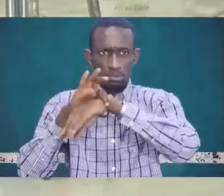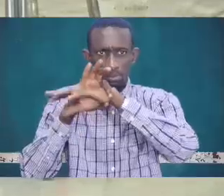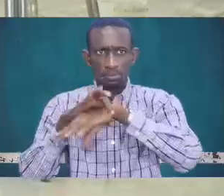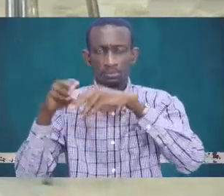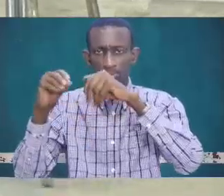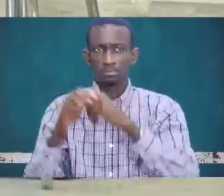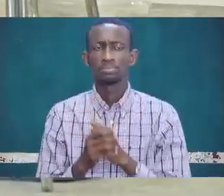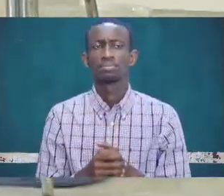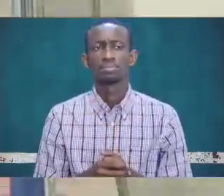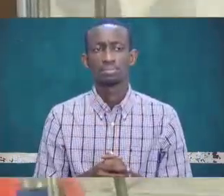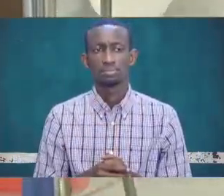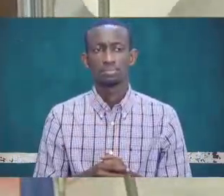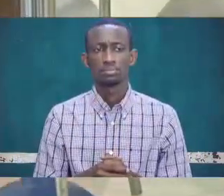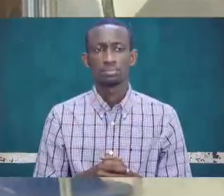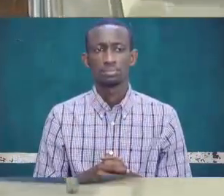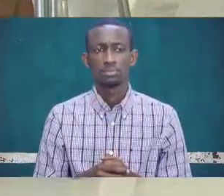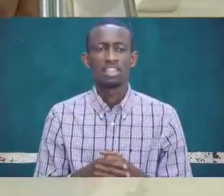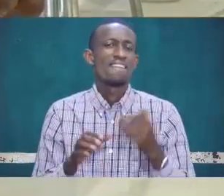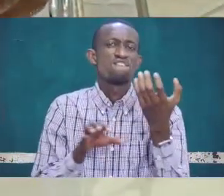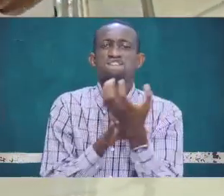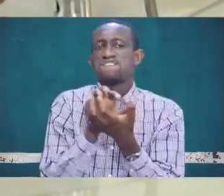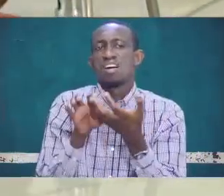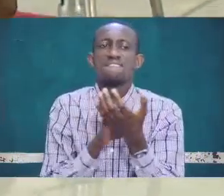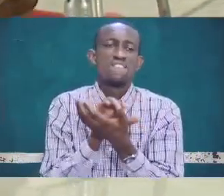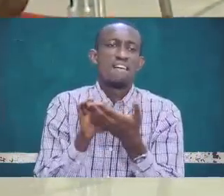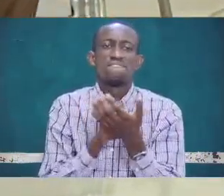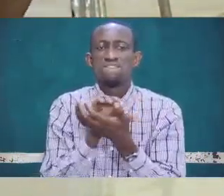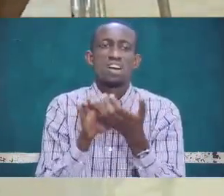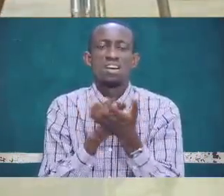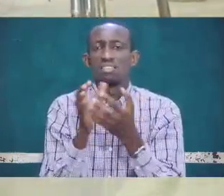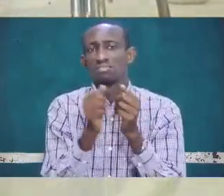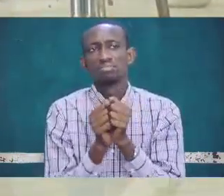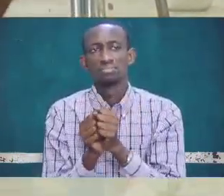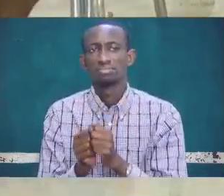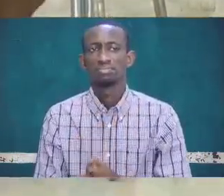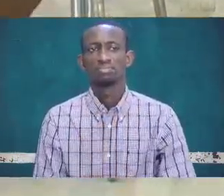And then they are mixed together here. So we have the mixture of it